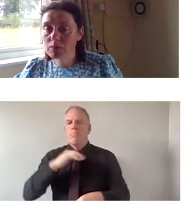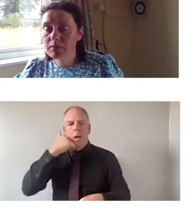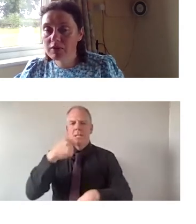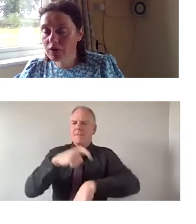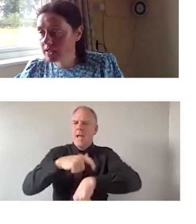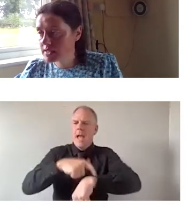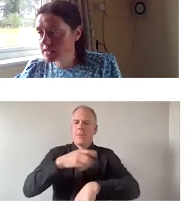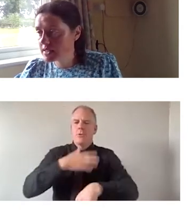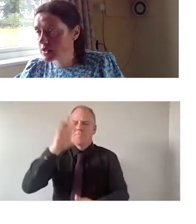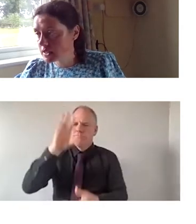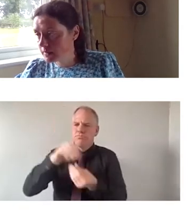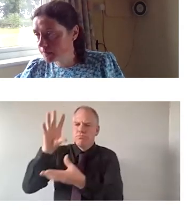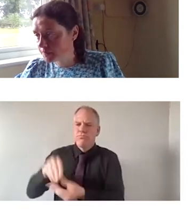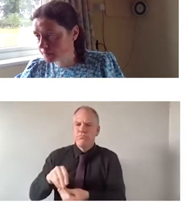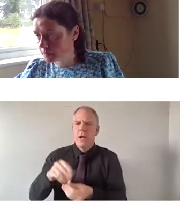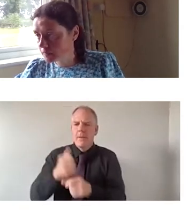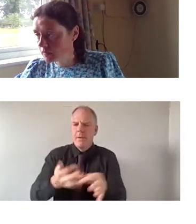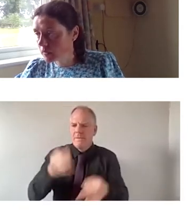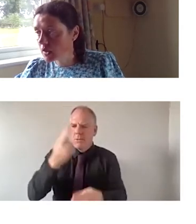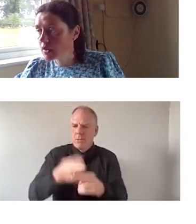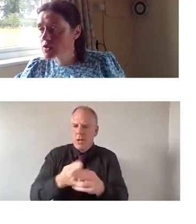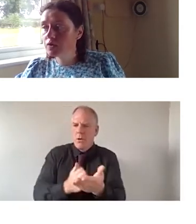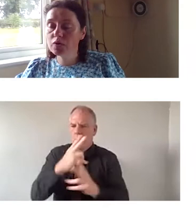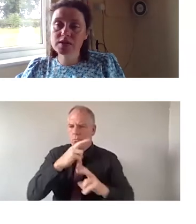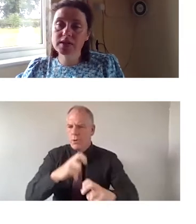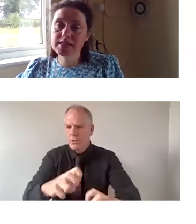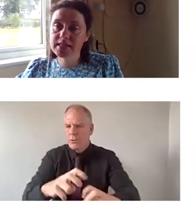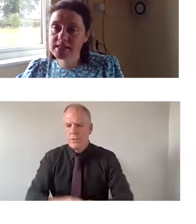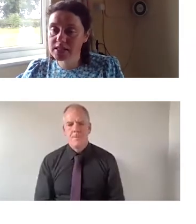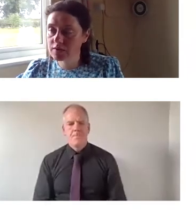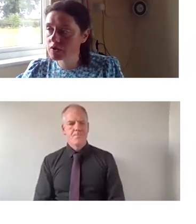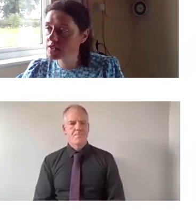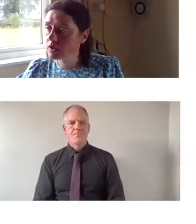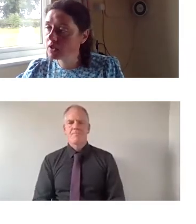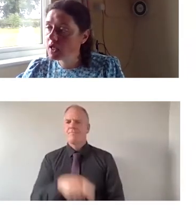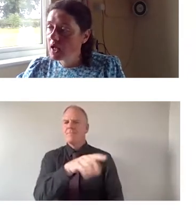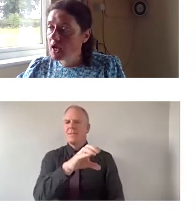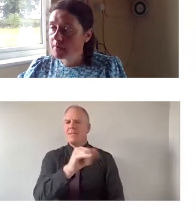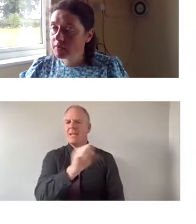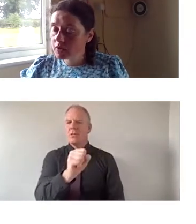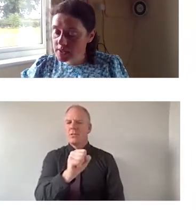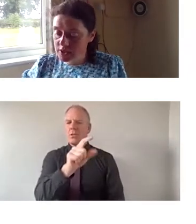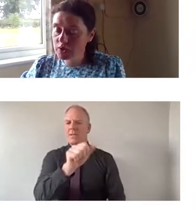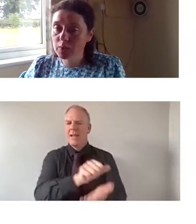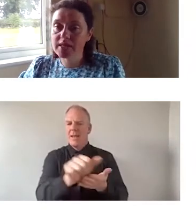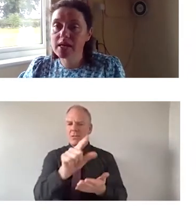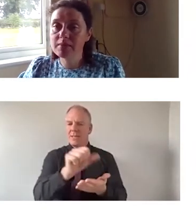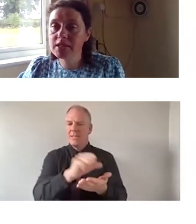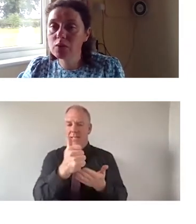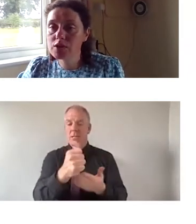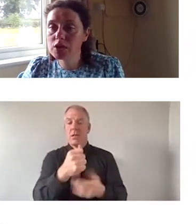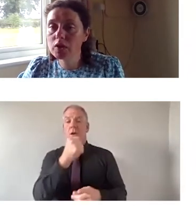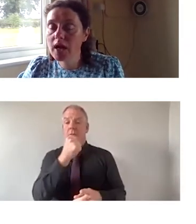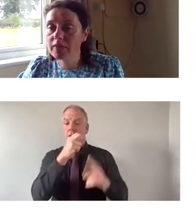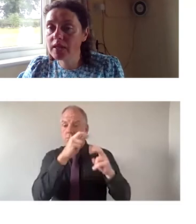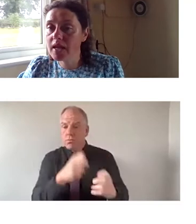overview of some of the main findings in this study. So focusing on the census data, first of all, the first issue that we examined